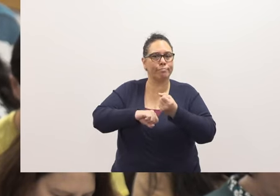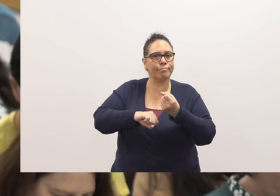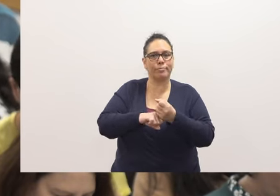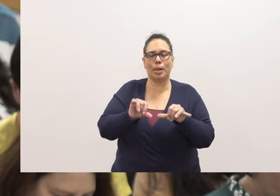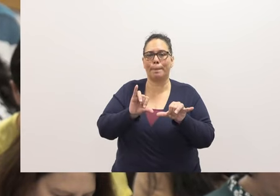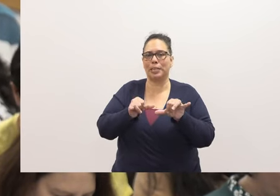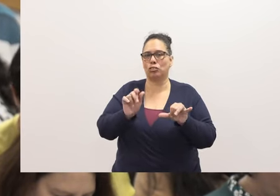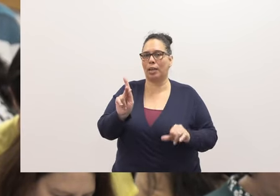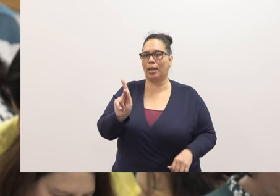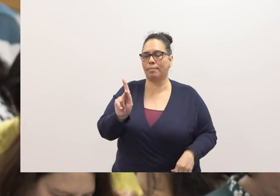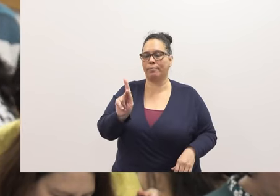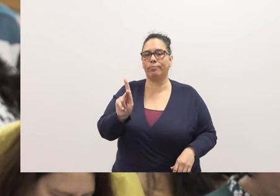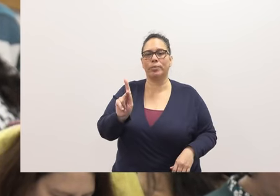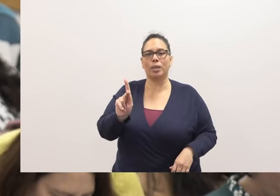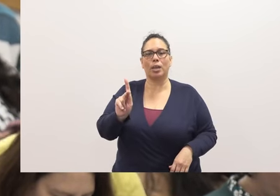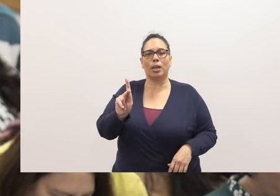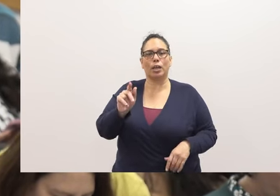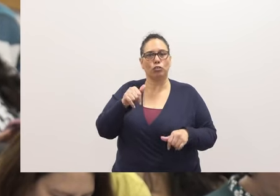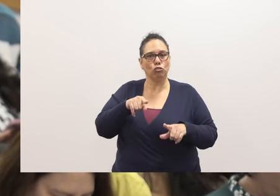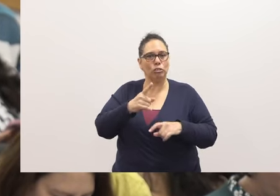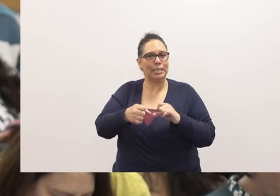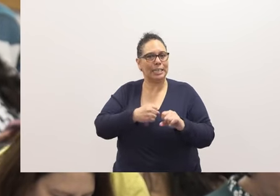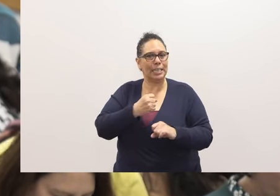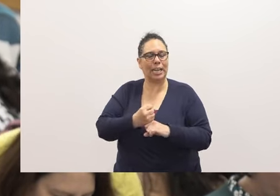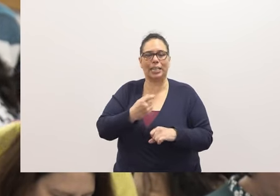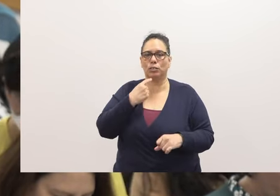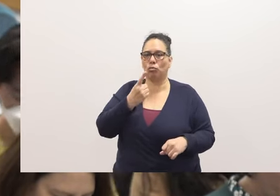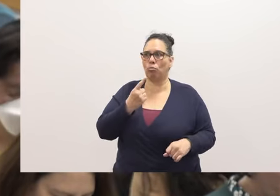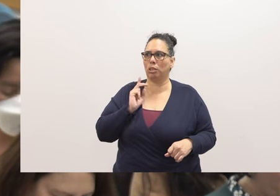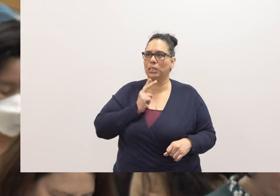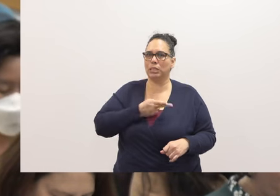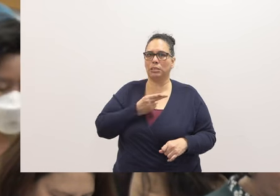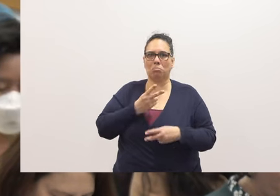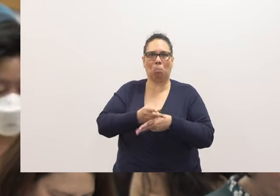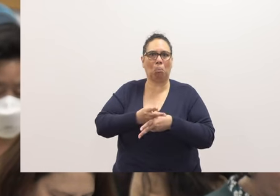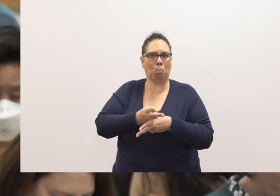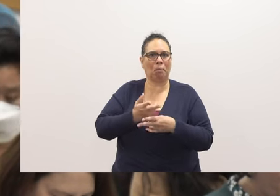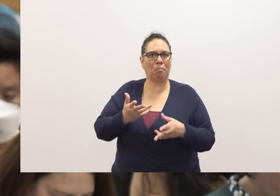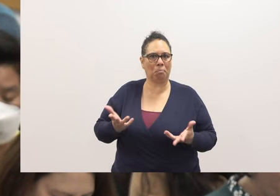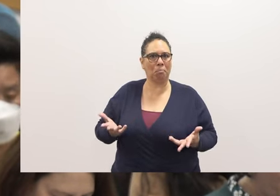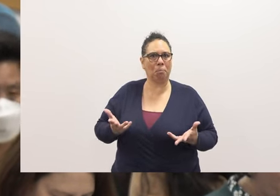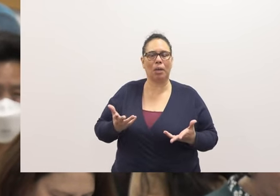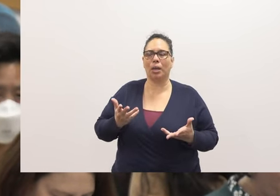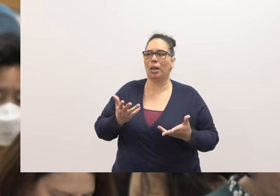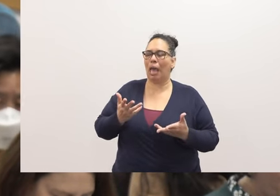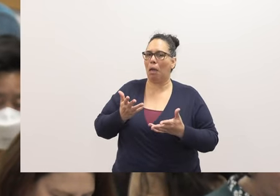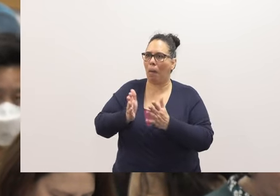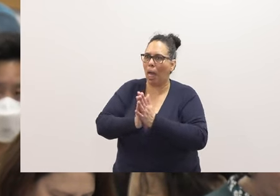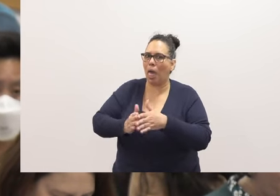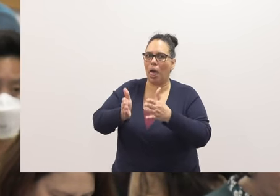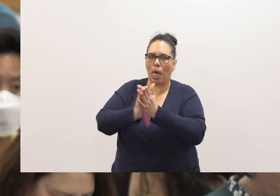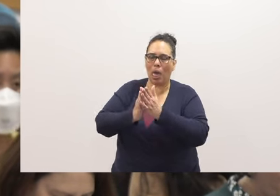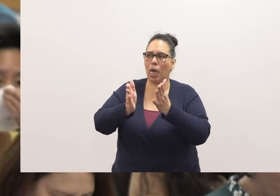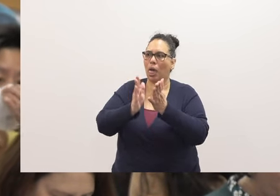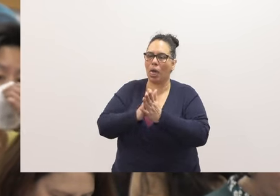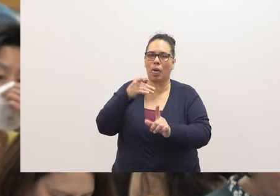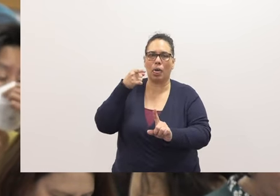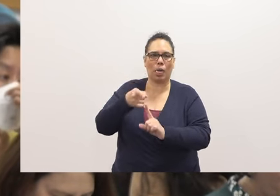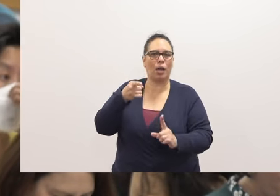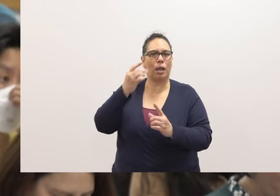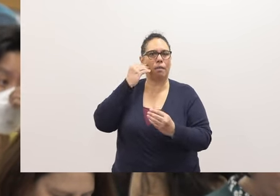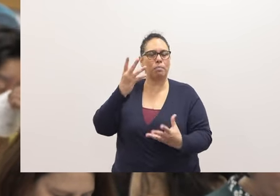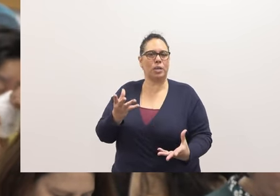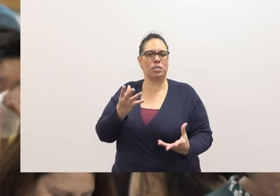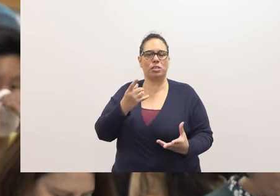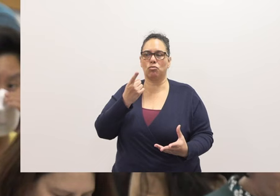Measure K. Throughout the year, we were told it would be taken care of, and even after frequent requests for specific information, we were